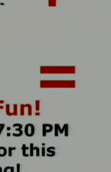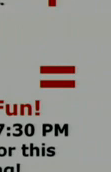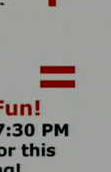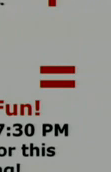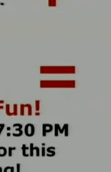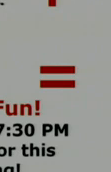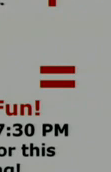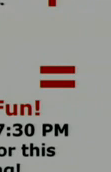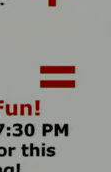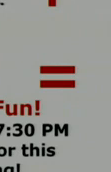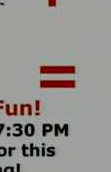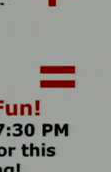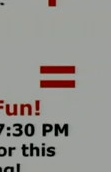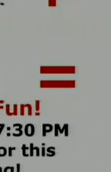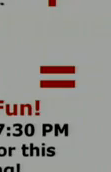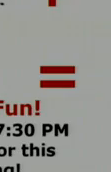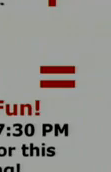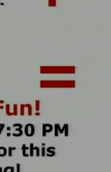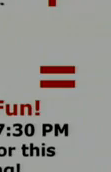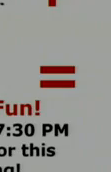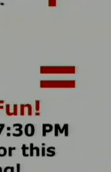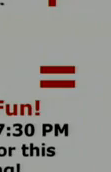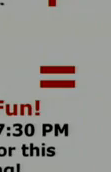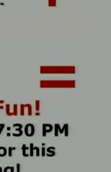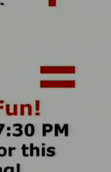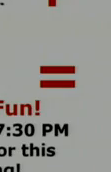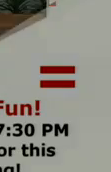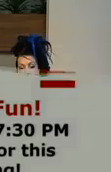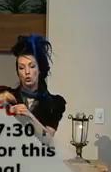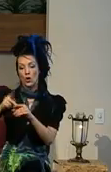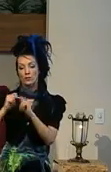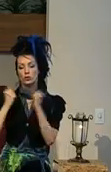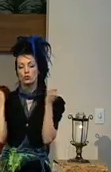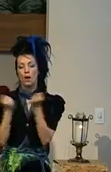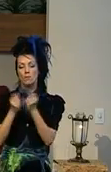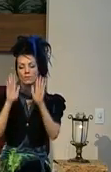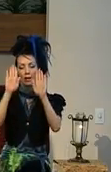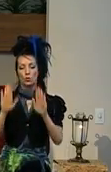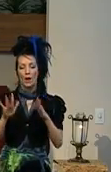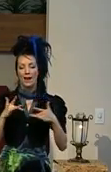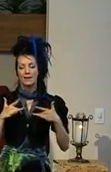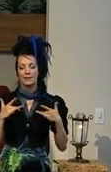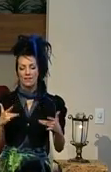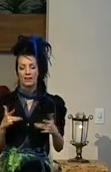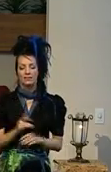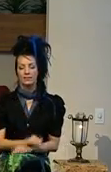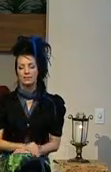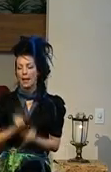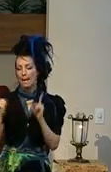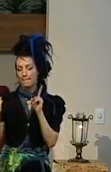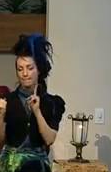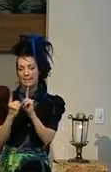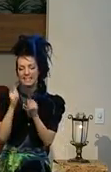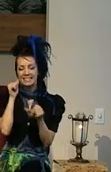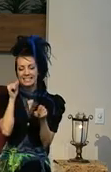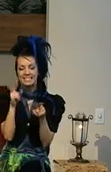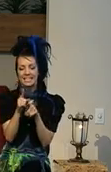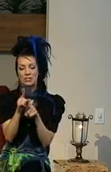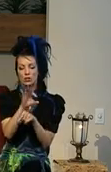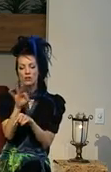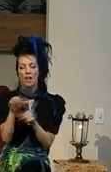April the 13th at 7:30. Please join The Tribe for that great evening and also to meet the Sisters of Perpetual